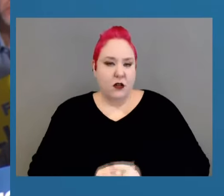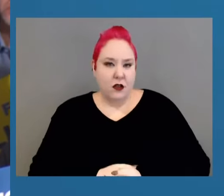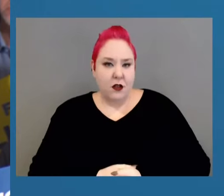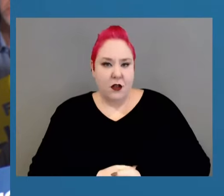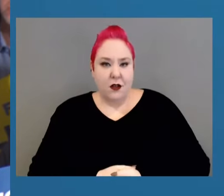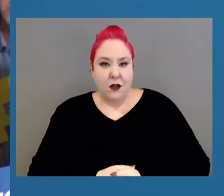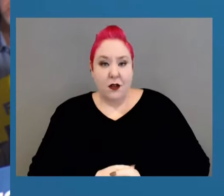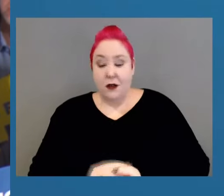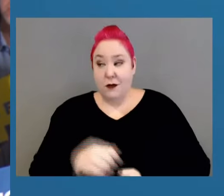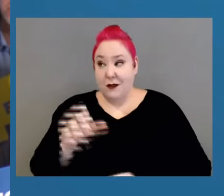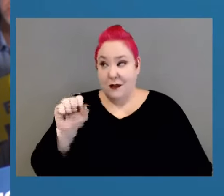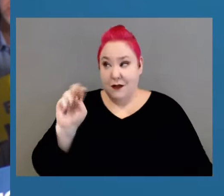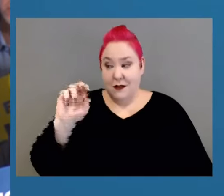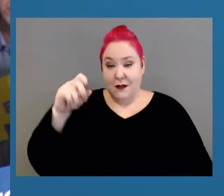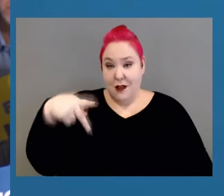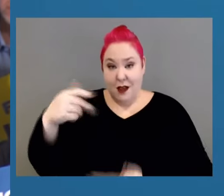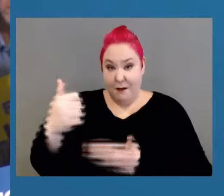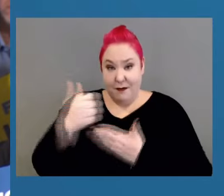assistance,